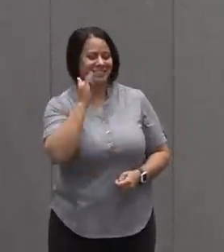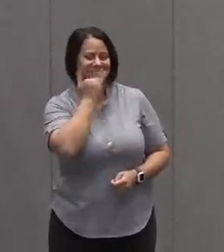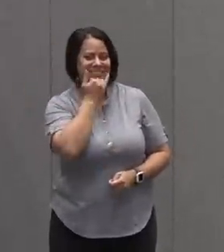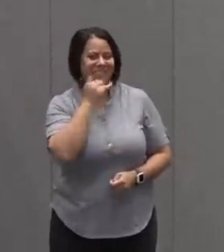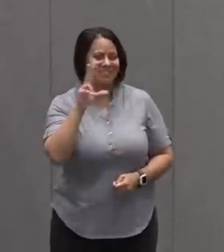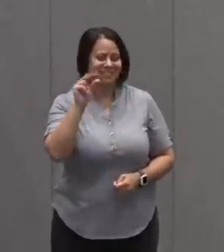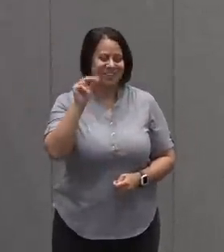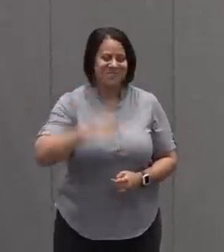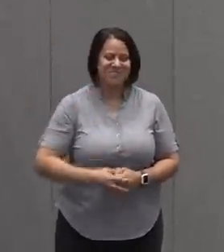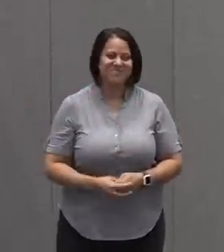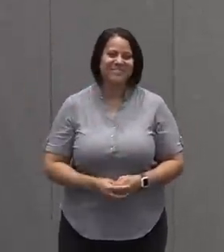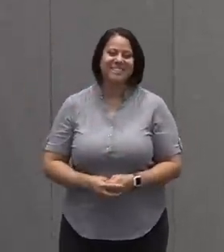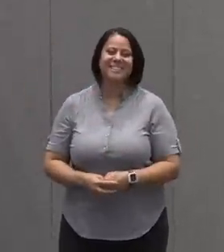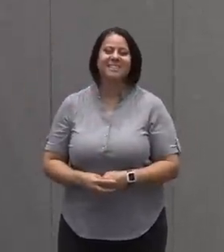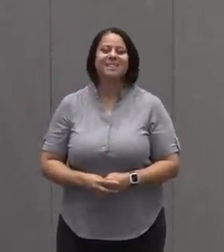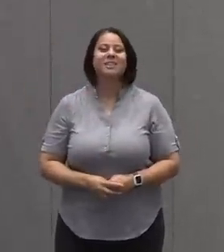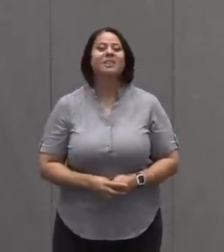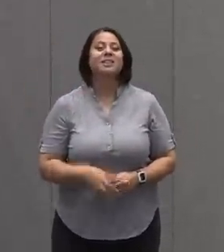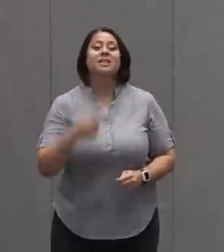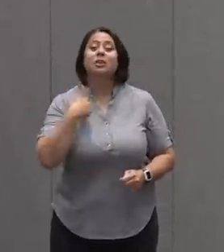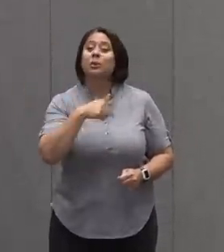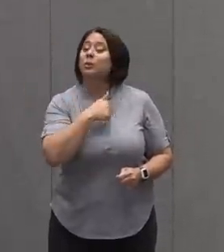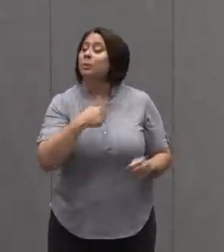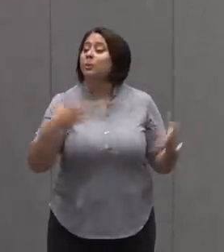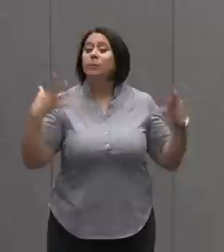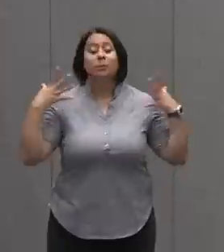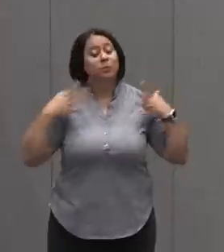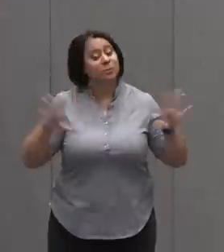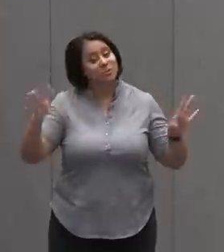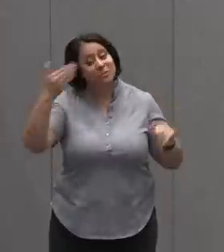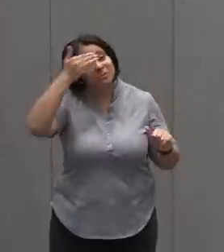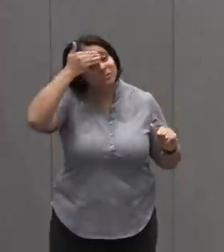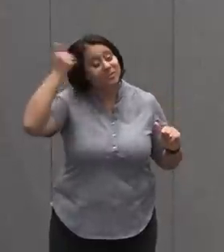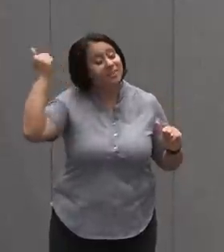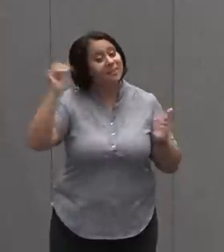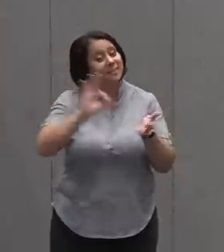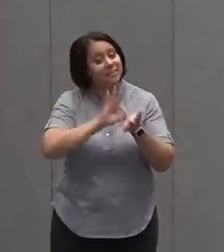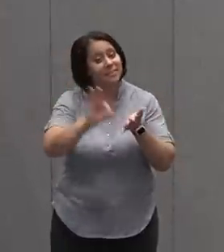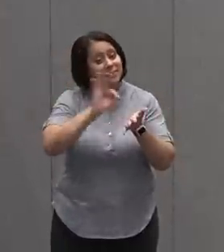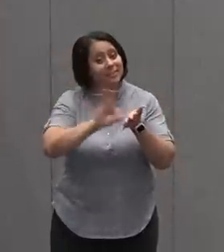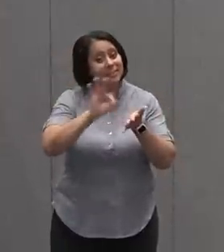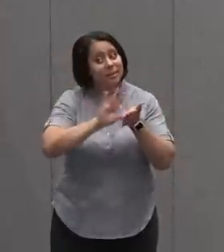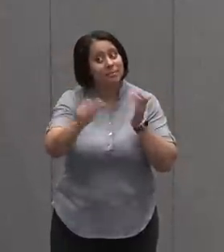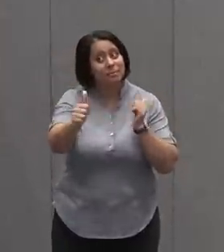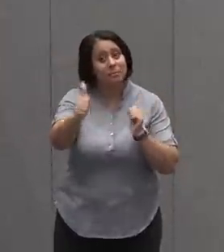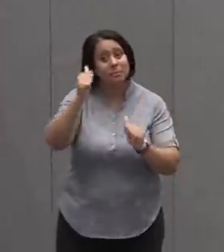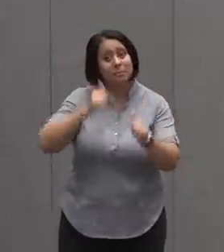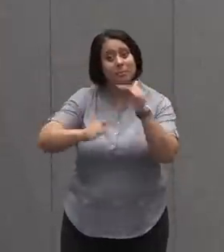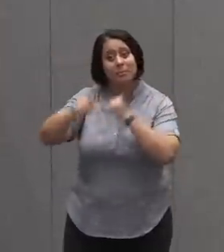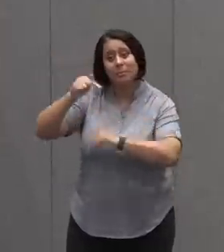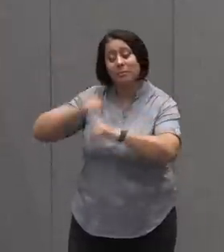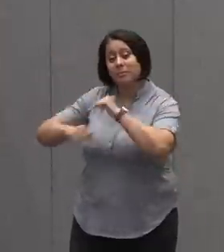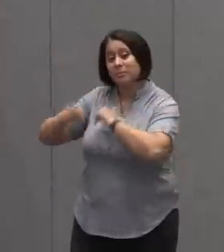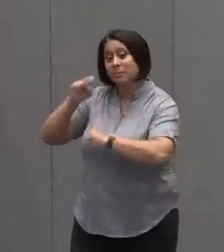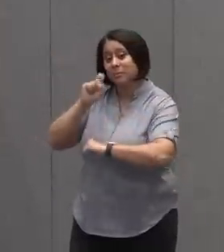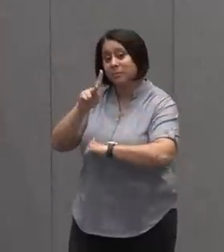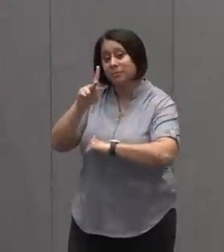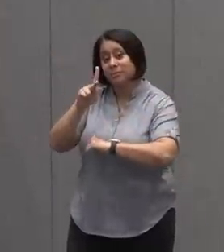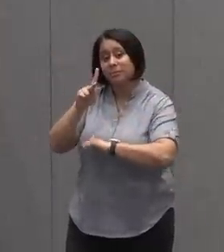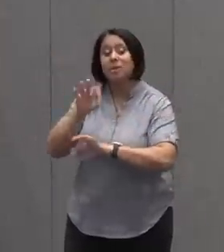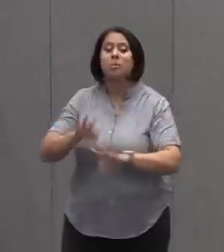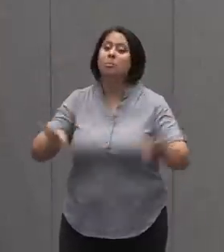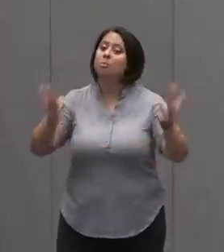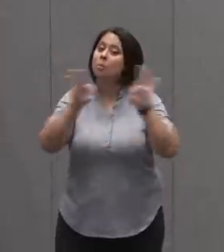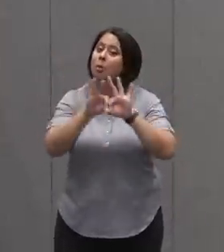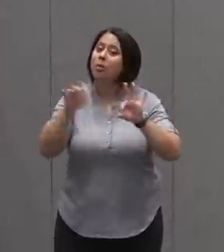happen. Yay! All right, we do not want to forget to do our counting backwards because it's just as important to be able to